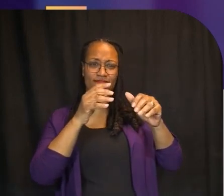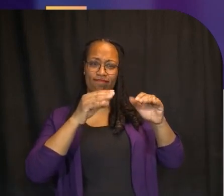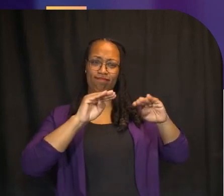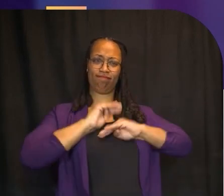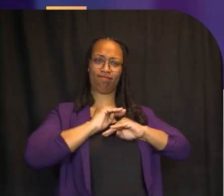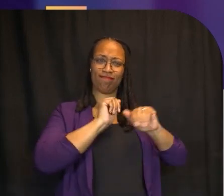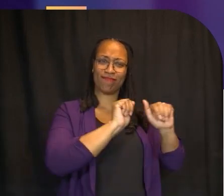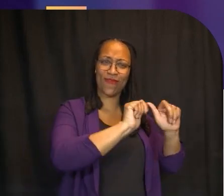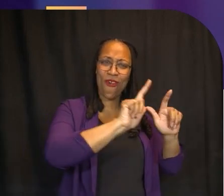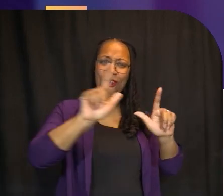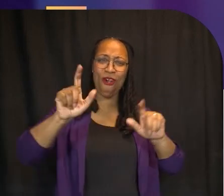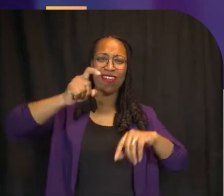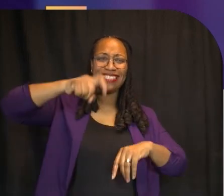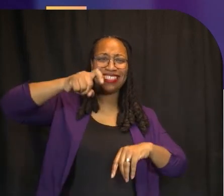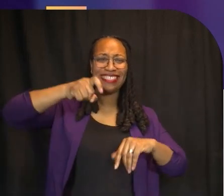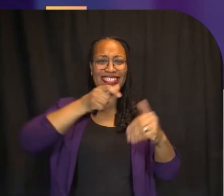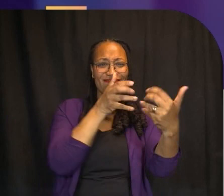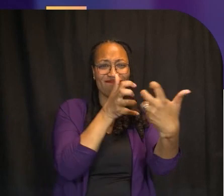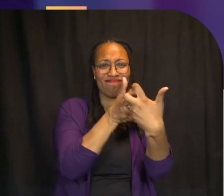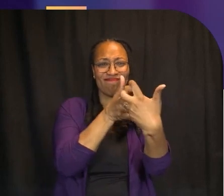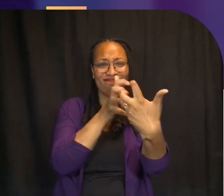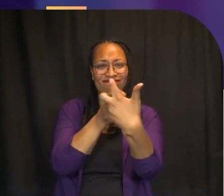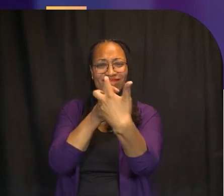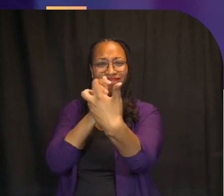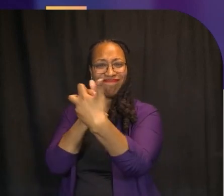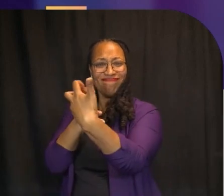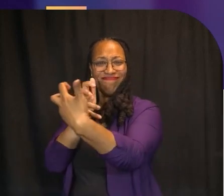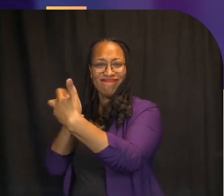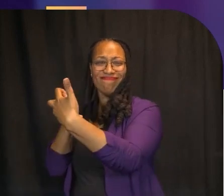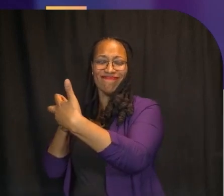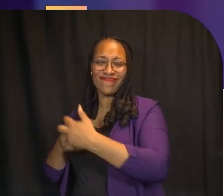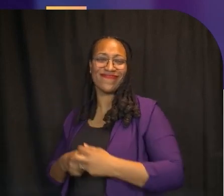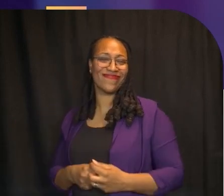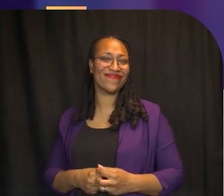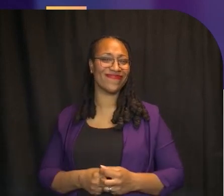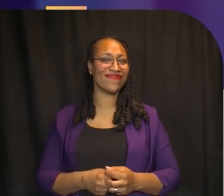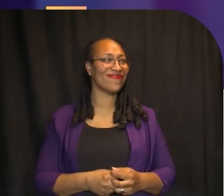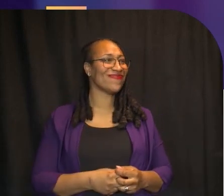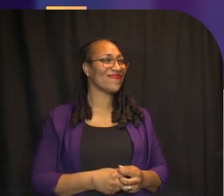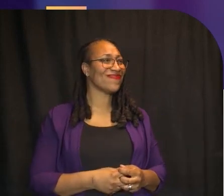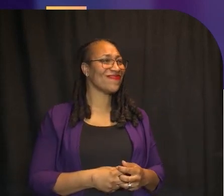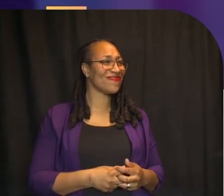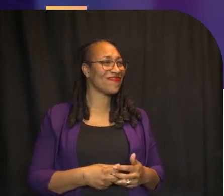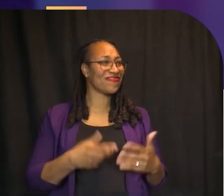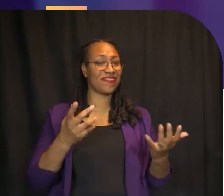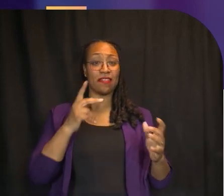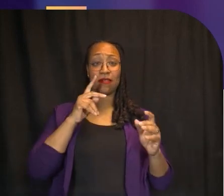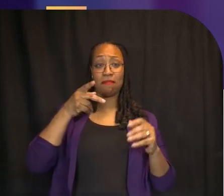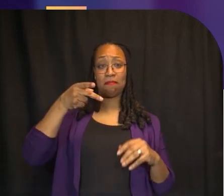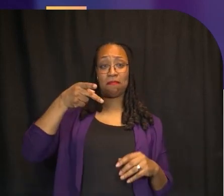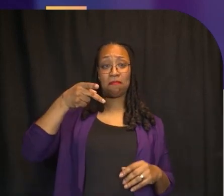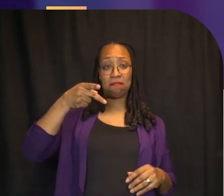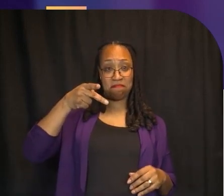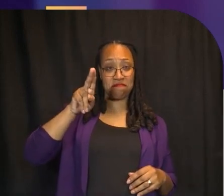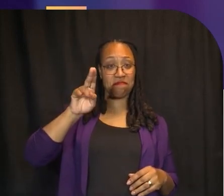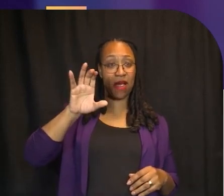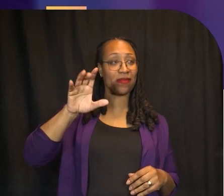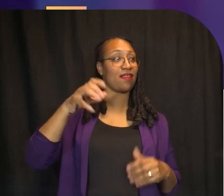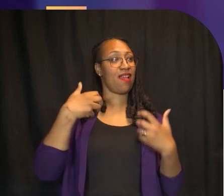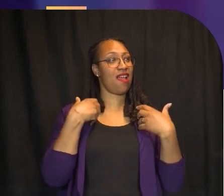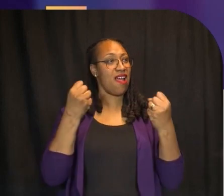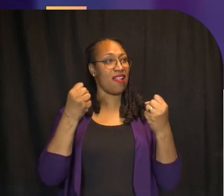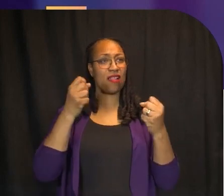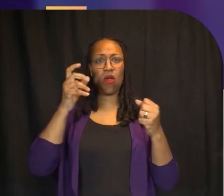risk. When our nation's leading public health experts declared that the pandemic is over and said it was, I